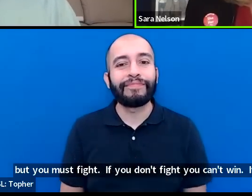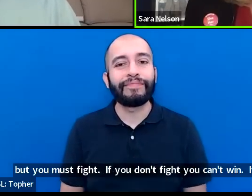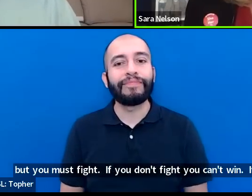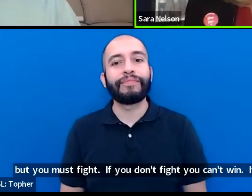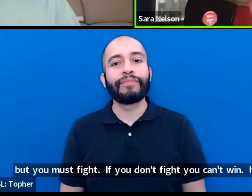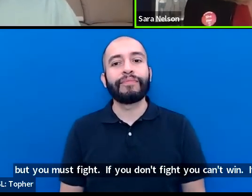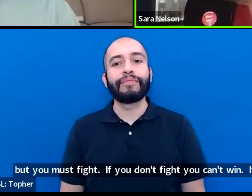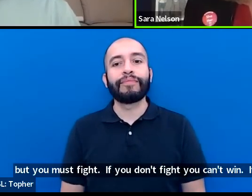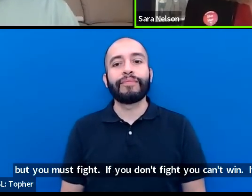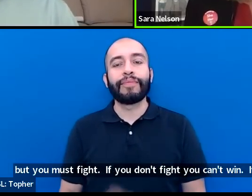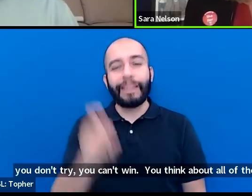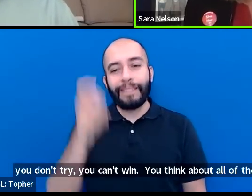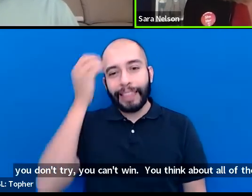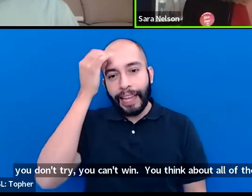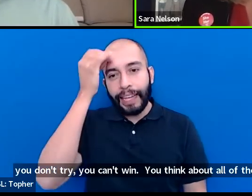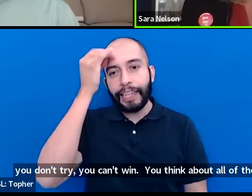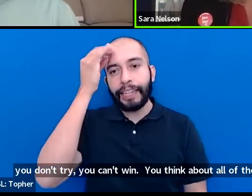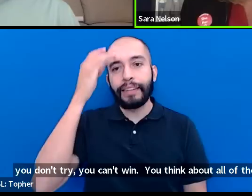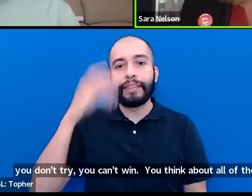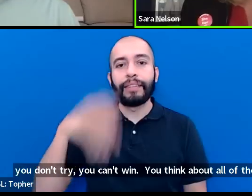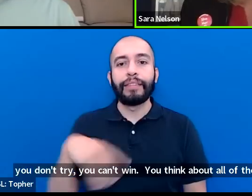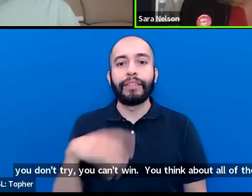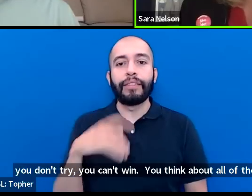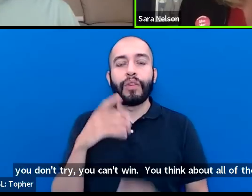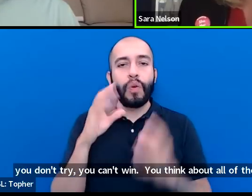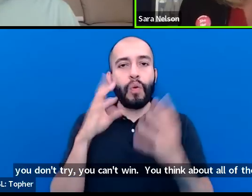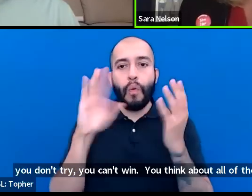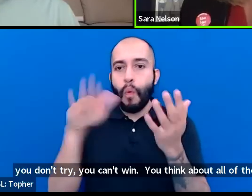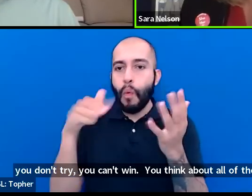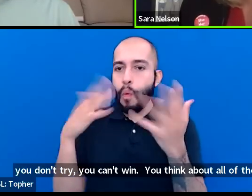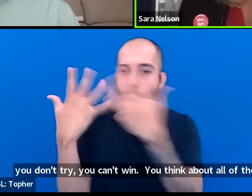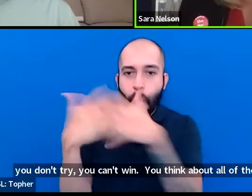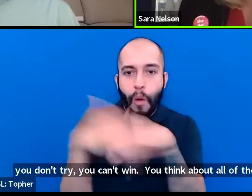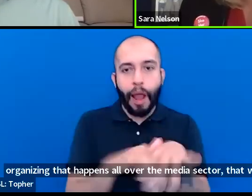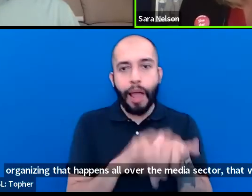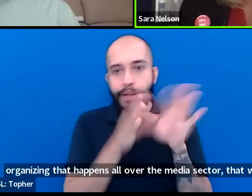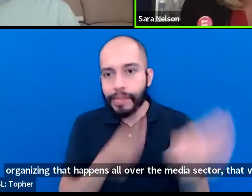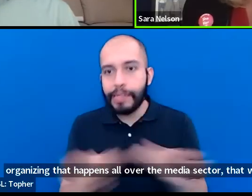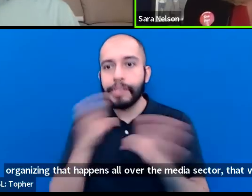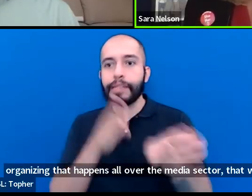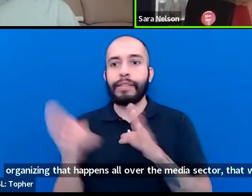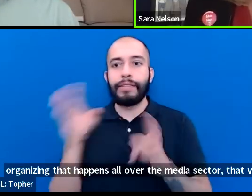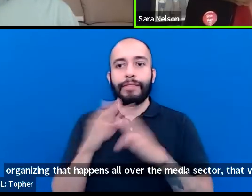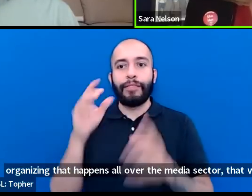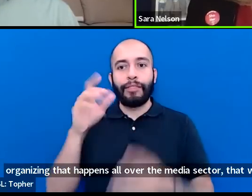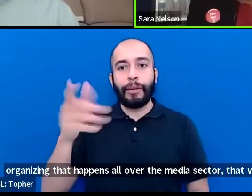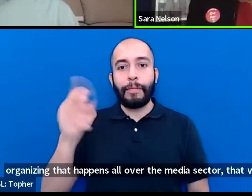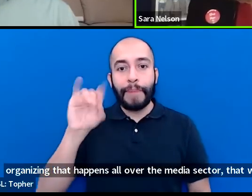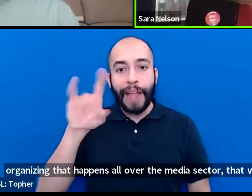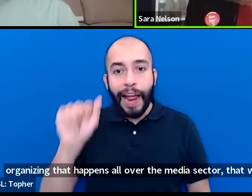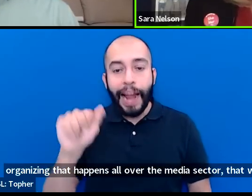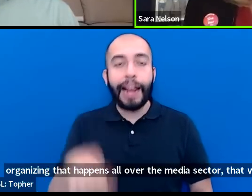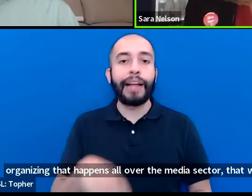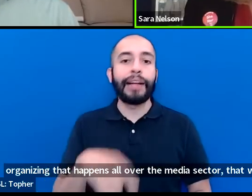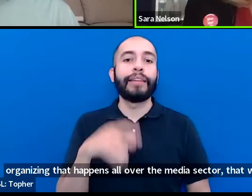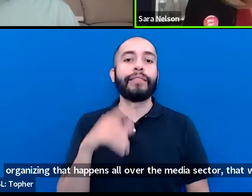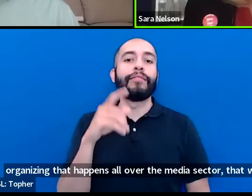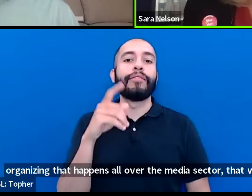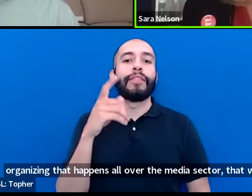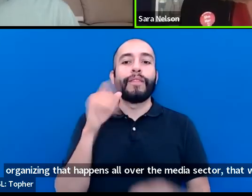media sector, that was simply workers at Gawker trying to form a union and then inspiring this